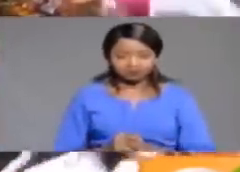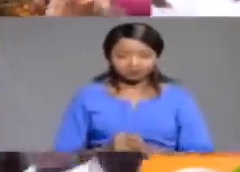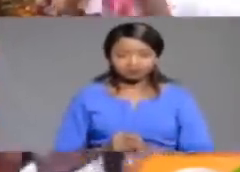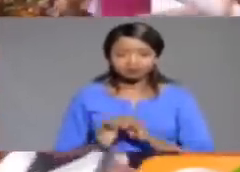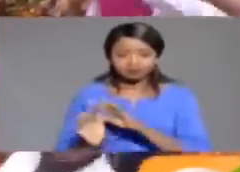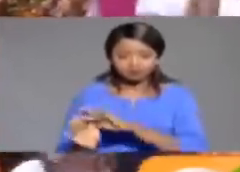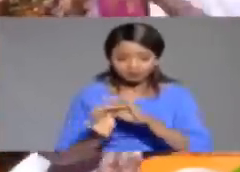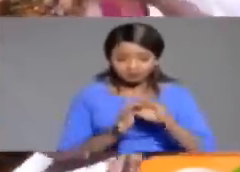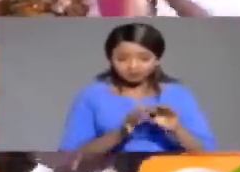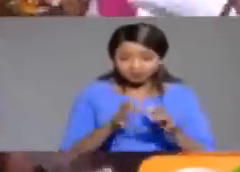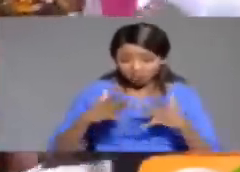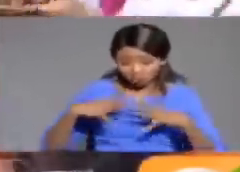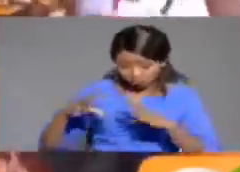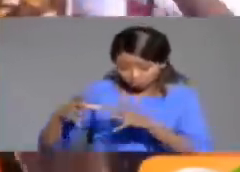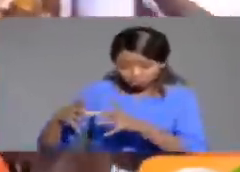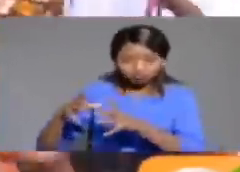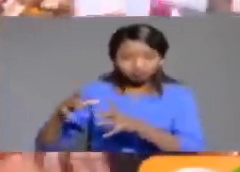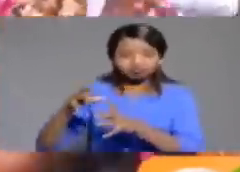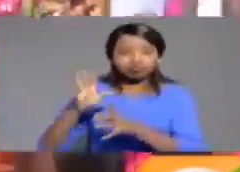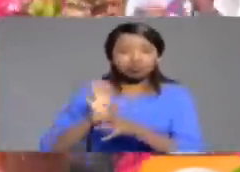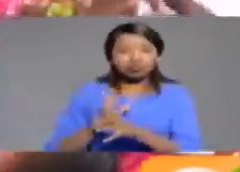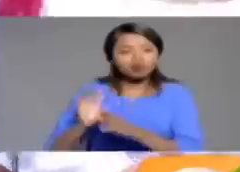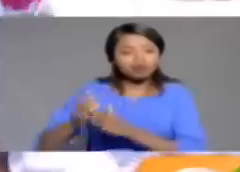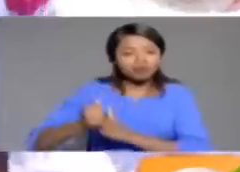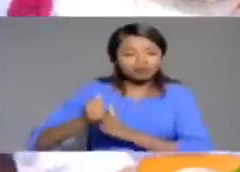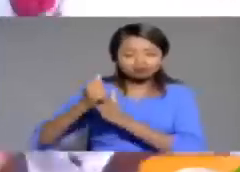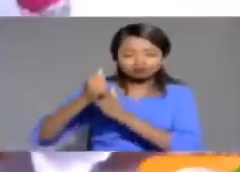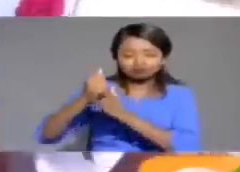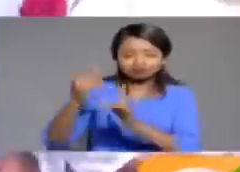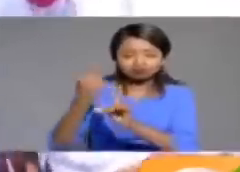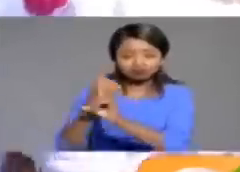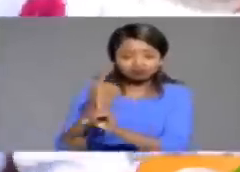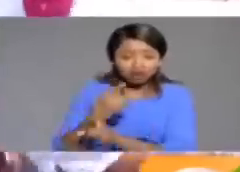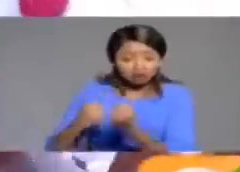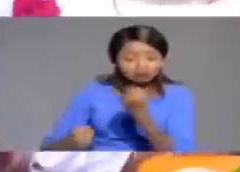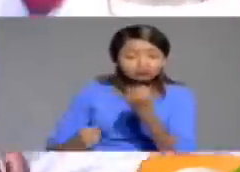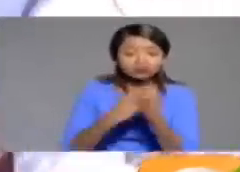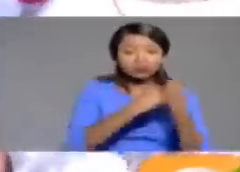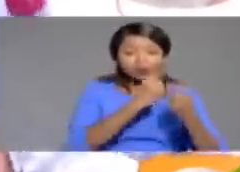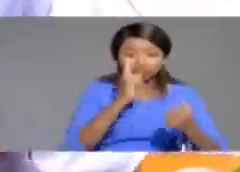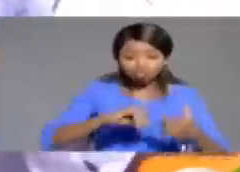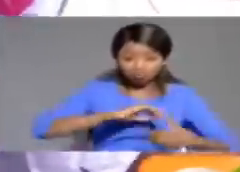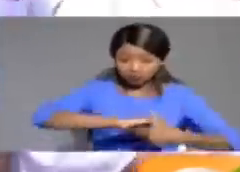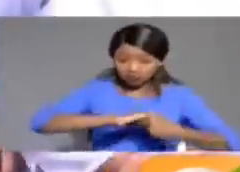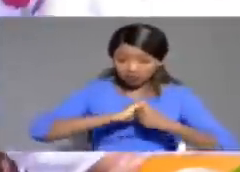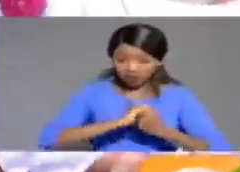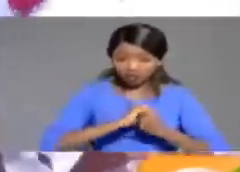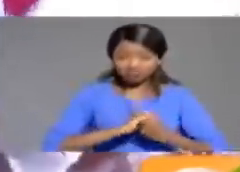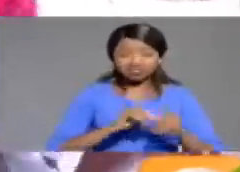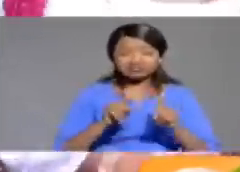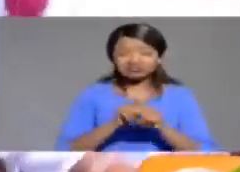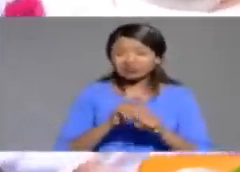The Embrace movement is fashioned as a women leaders' lobby group that supports the handshake and condemns early